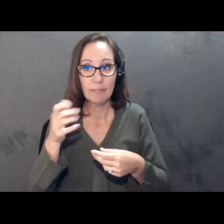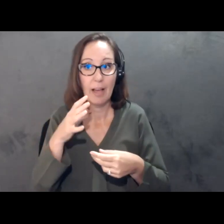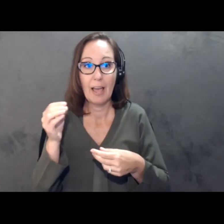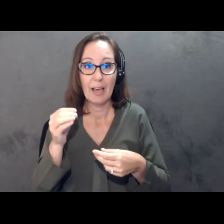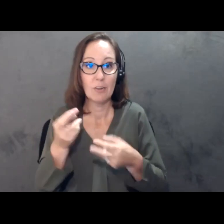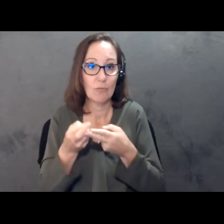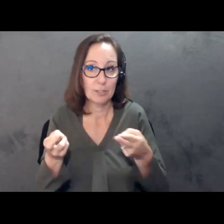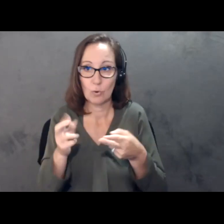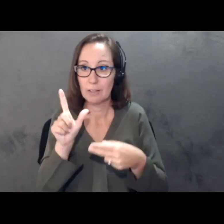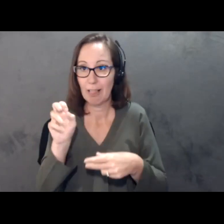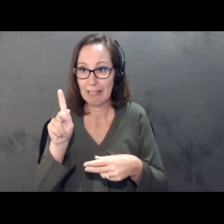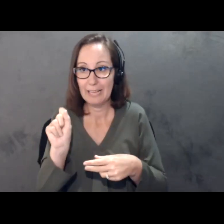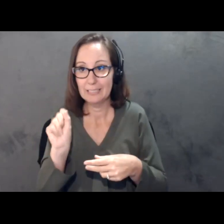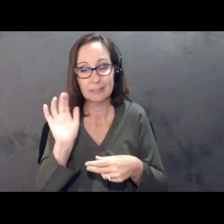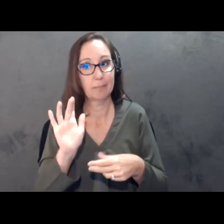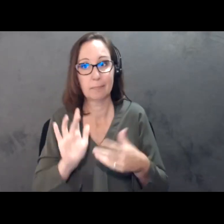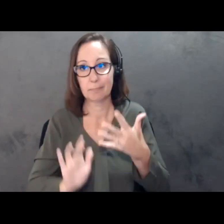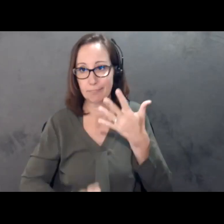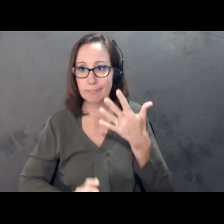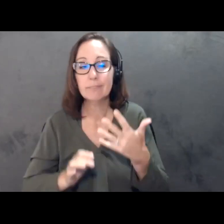resource links you'll be able to access as well.